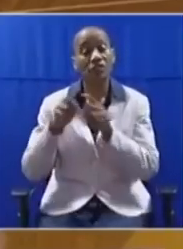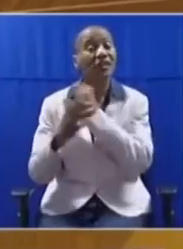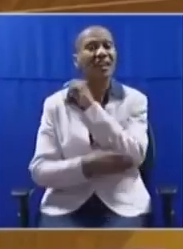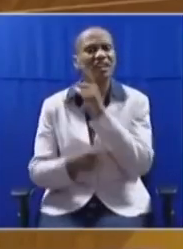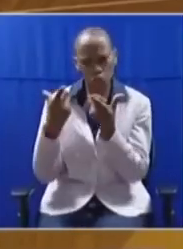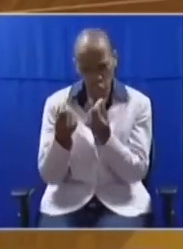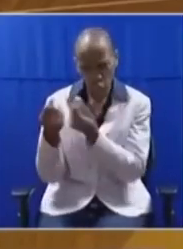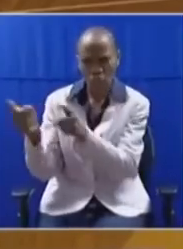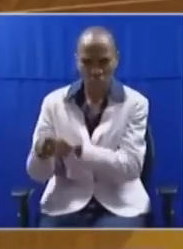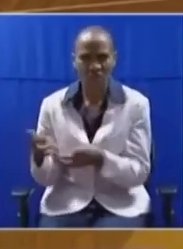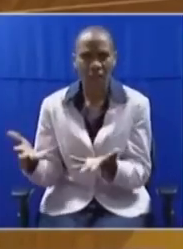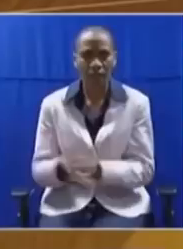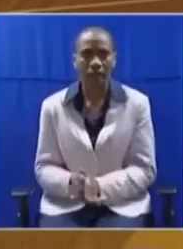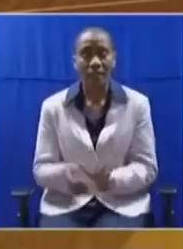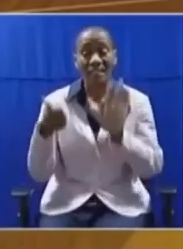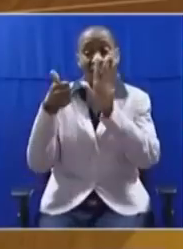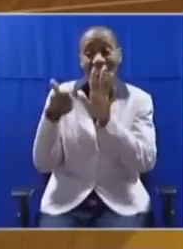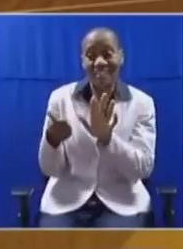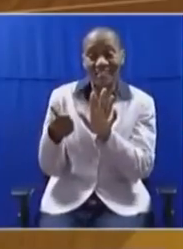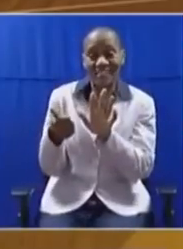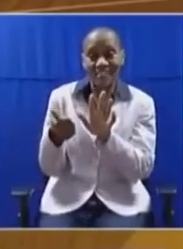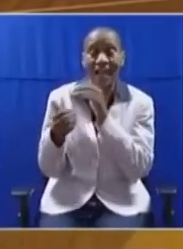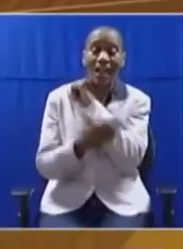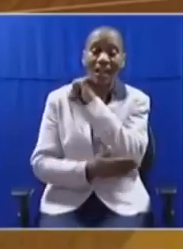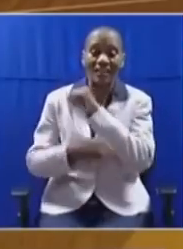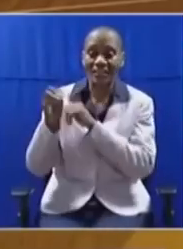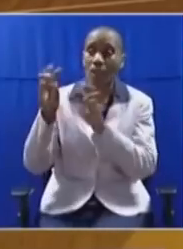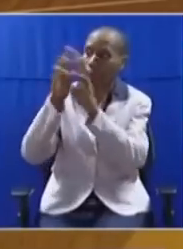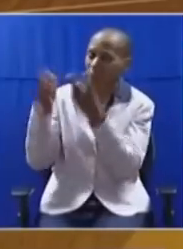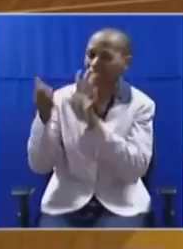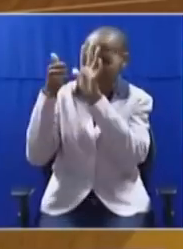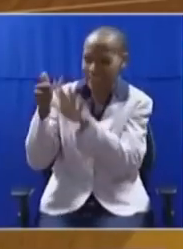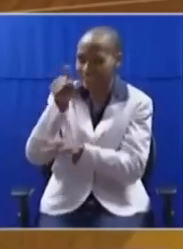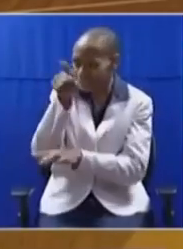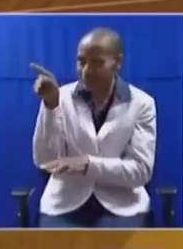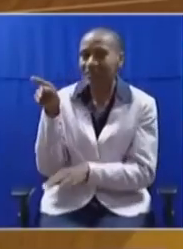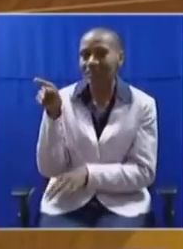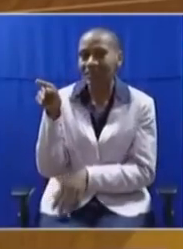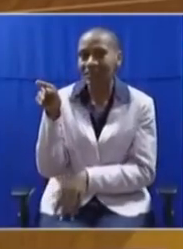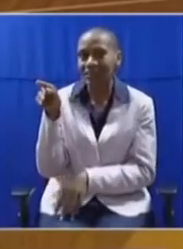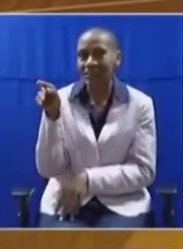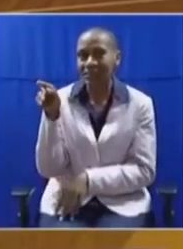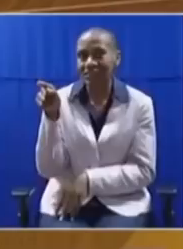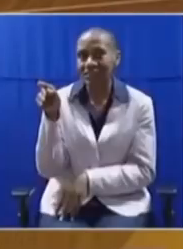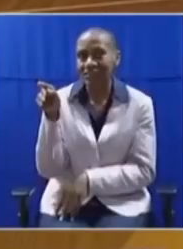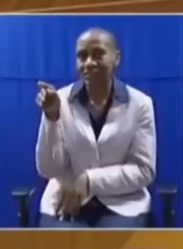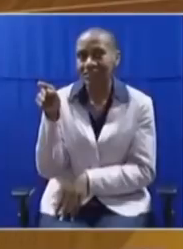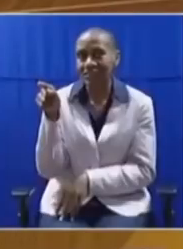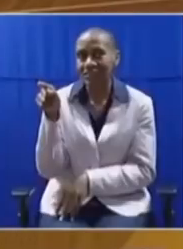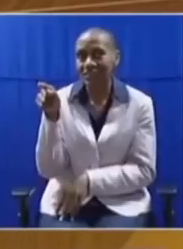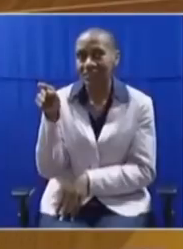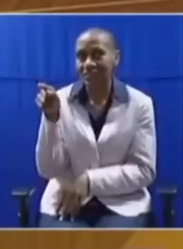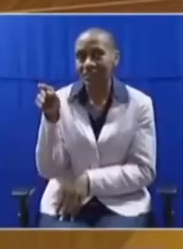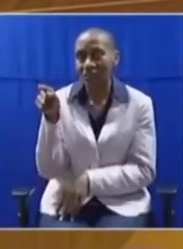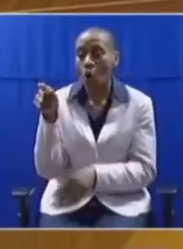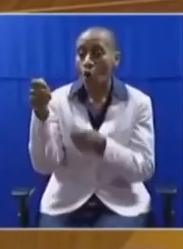world. There are some 6 countries only in the world that are still having external shareholding in their